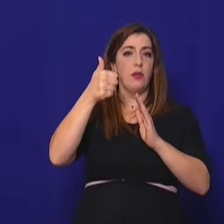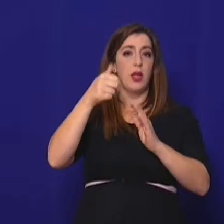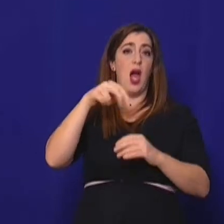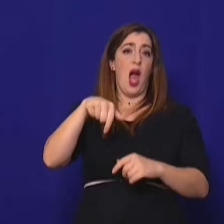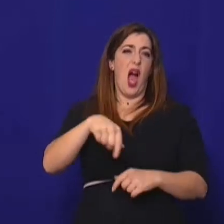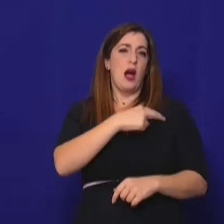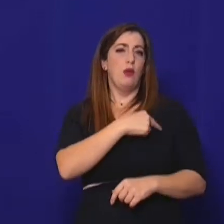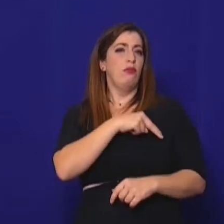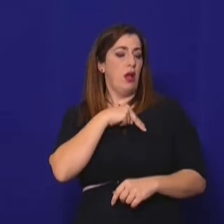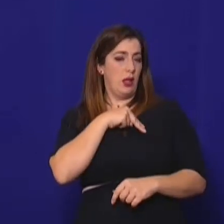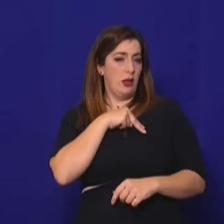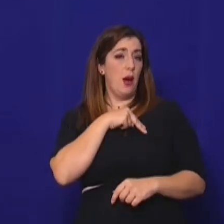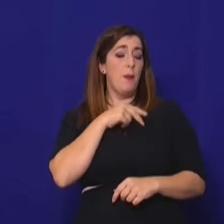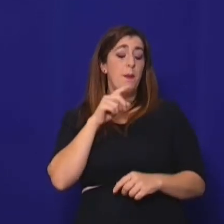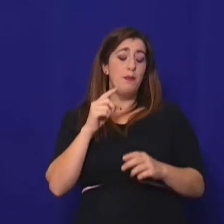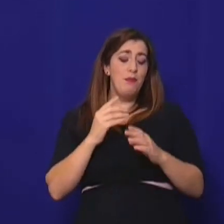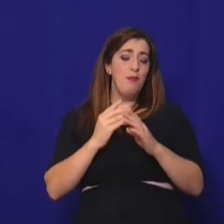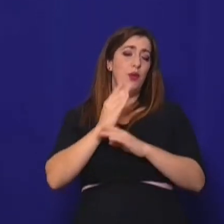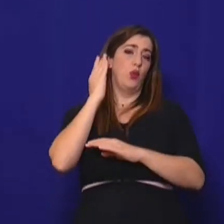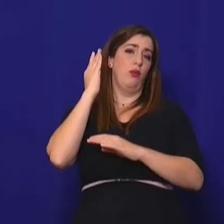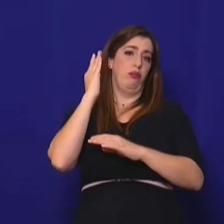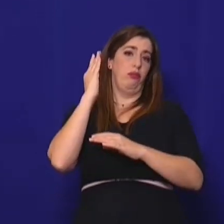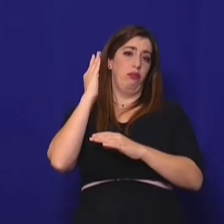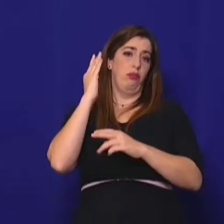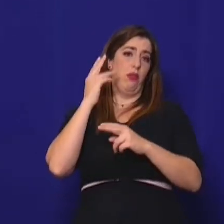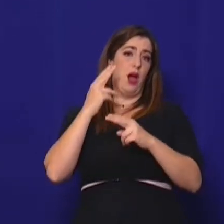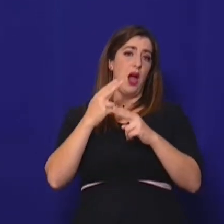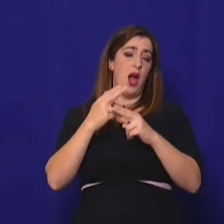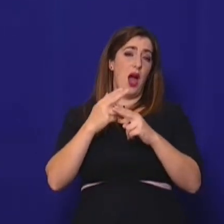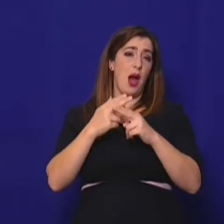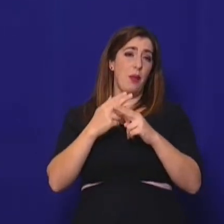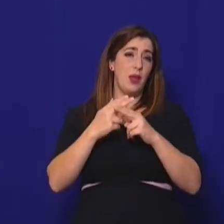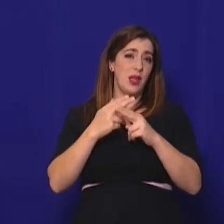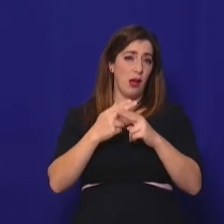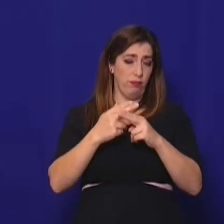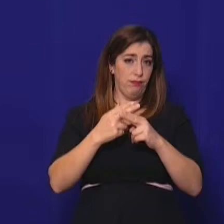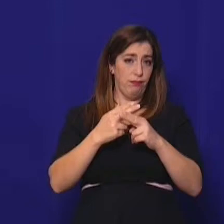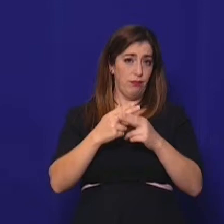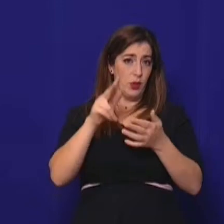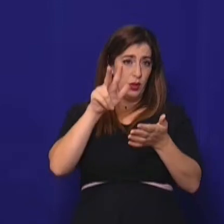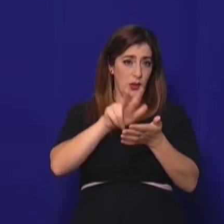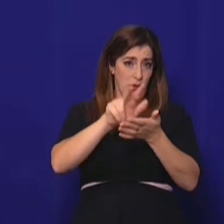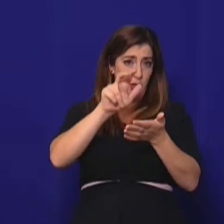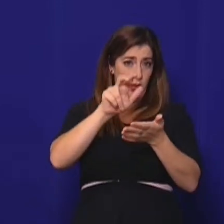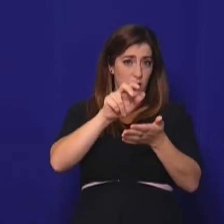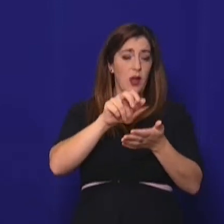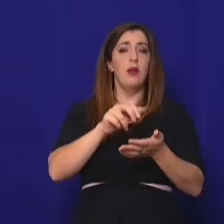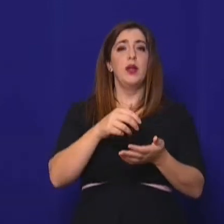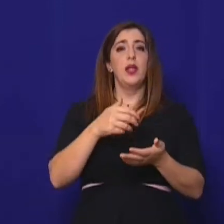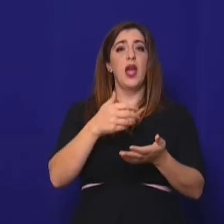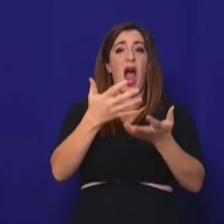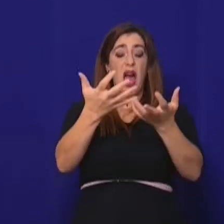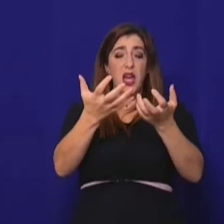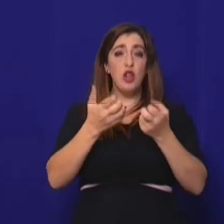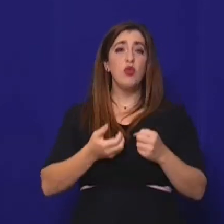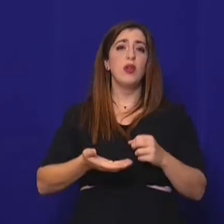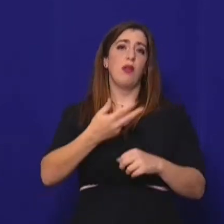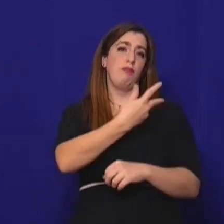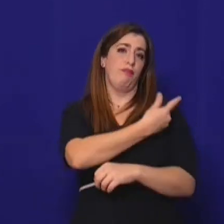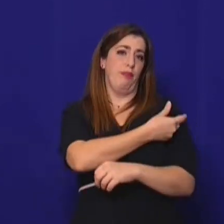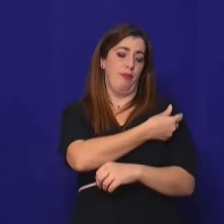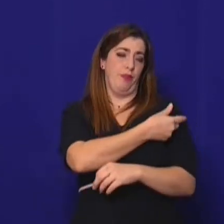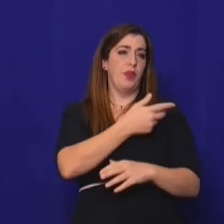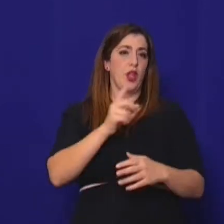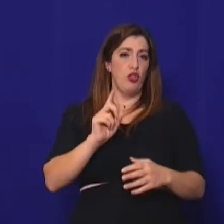isir joint procurement u anka li aħna mill-ewwel tħallna f'dan il-joint procurement li bażikament li jiġri